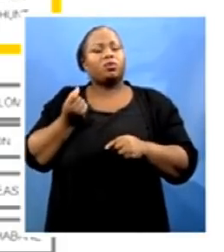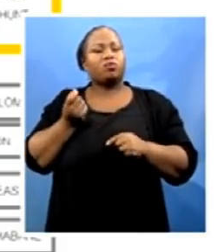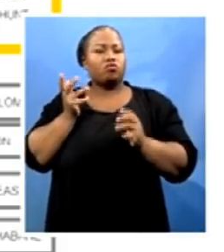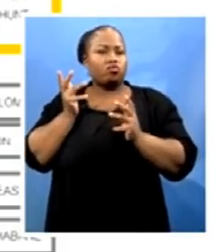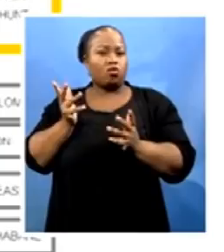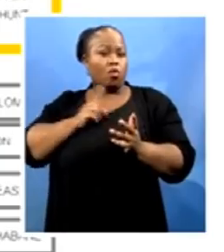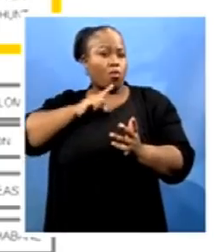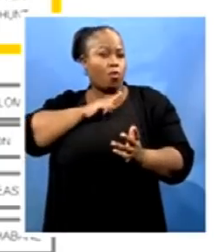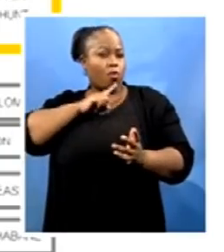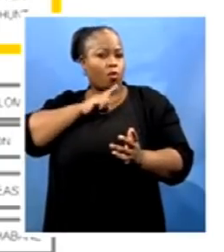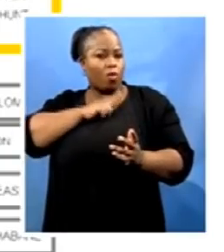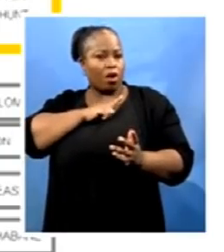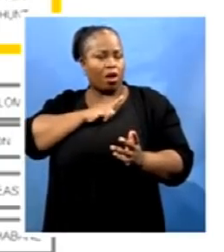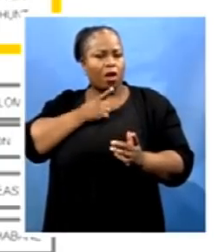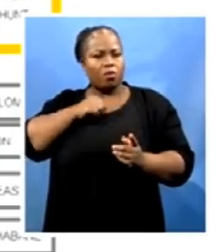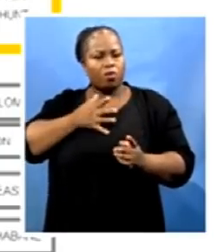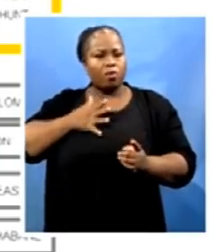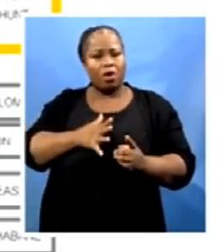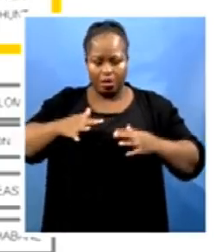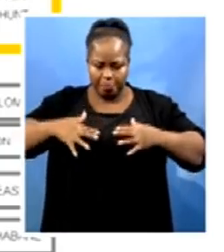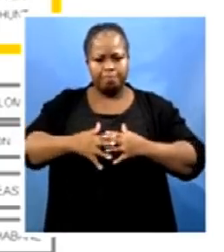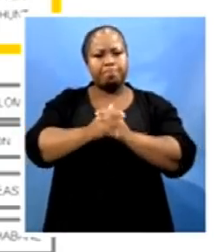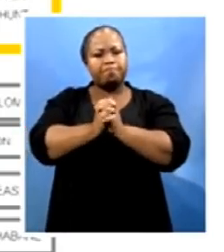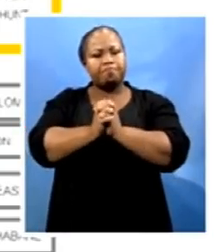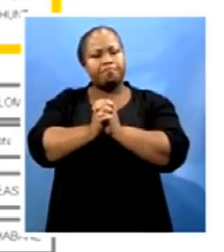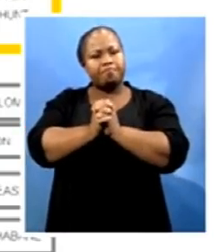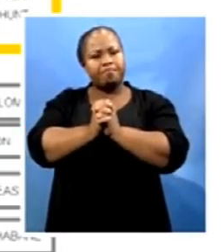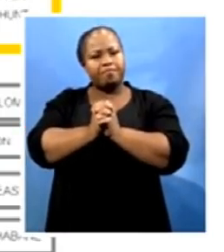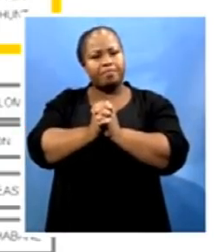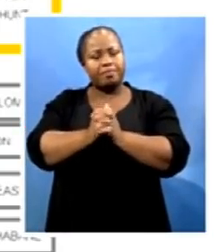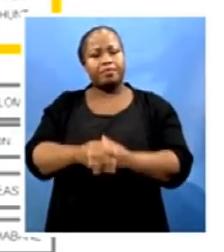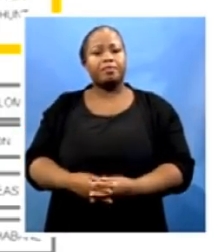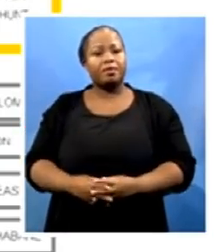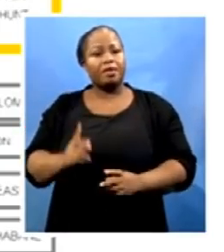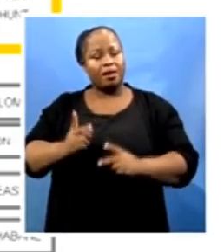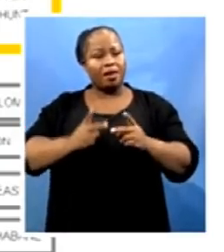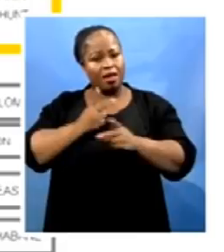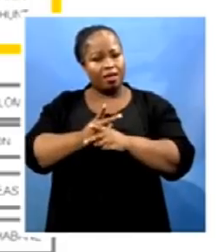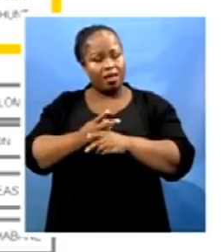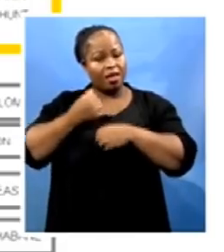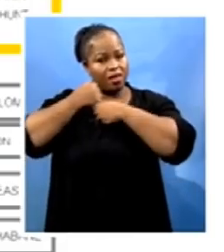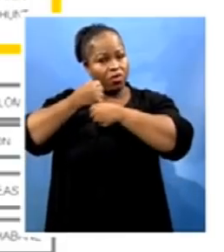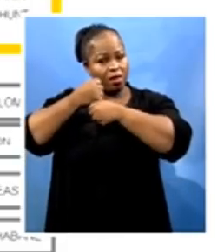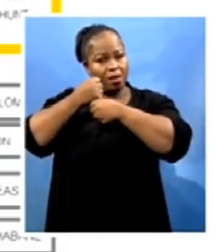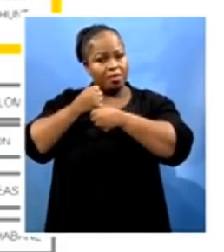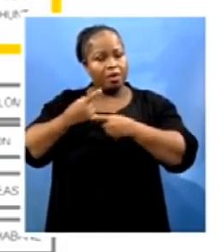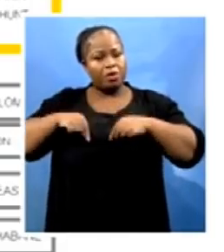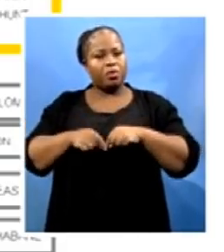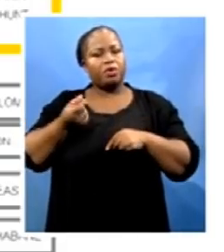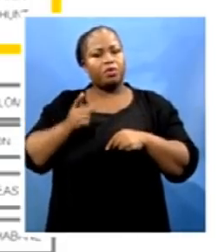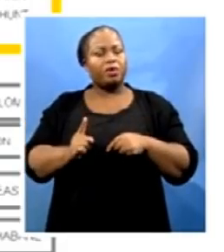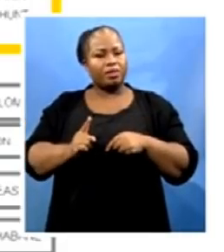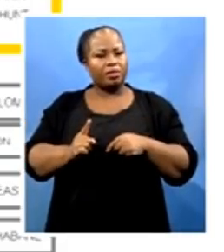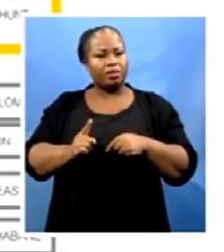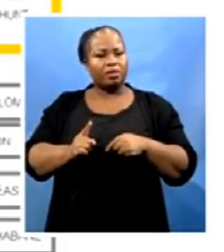action. As part of the campaign, and also in seeking to ensure that we are able to